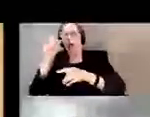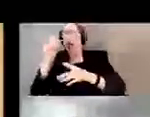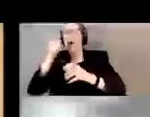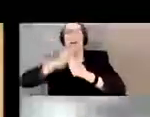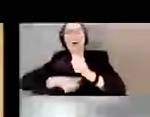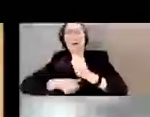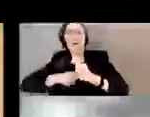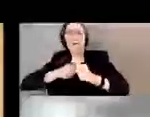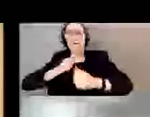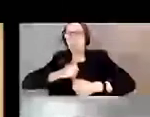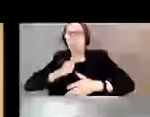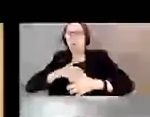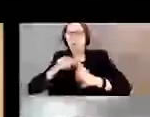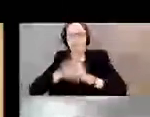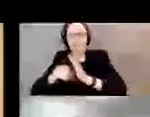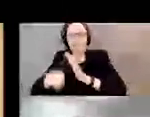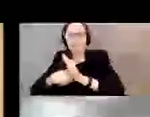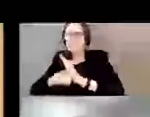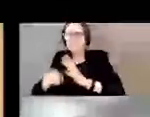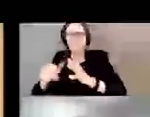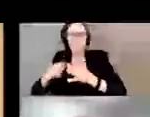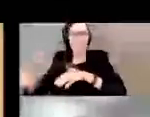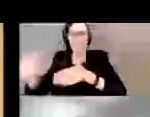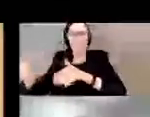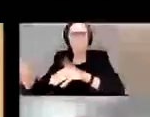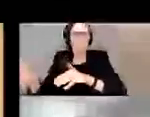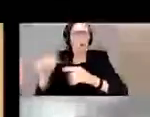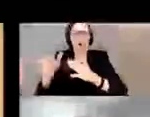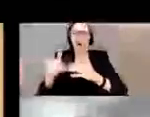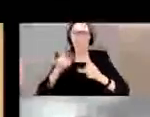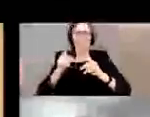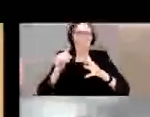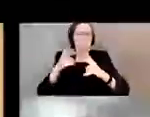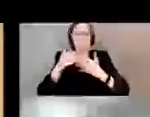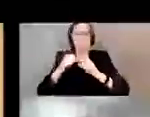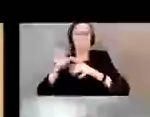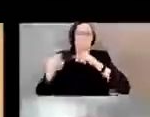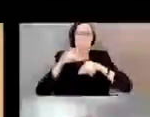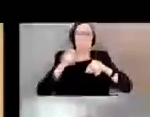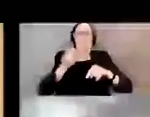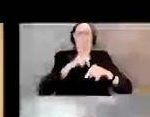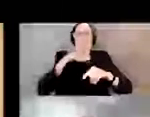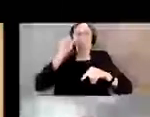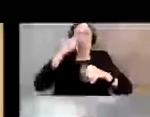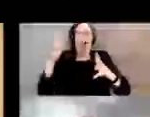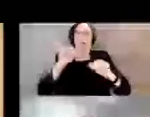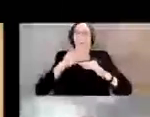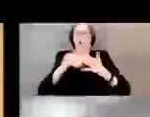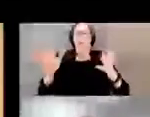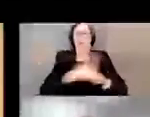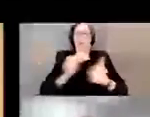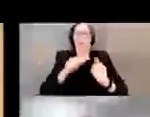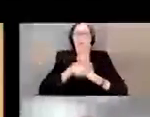soldiers, but the camp followers, the civilians who went with them trying to retreat back to India, they're wiped out. This